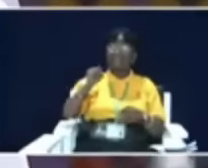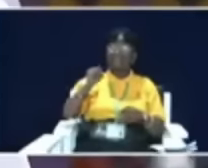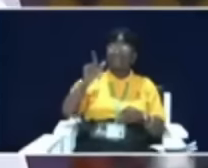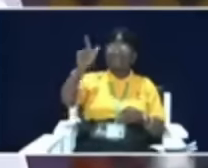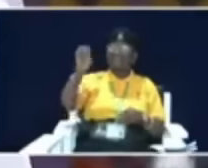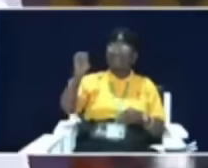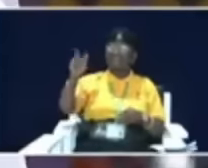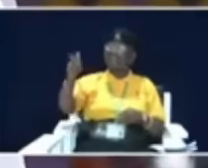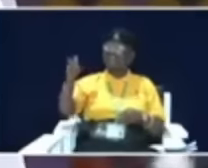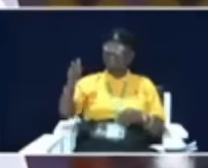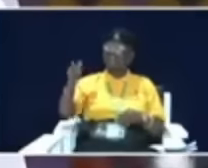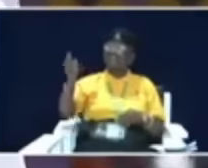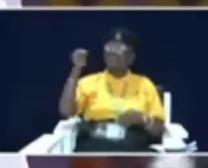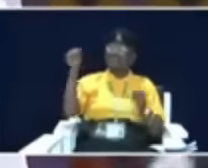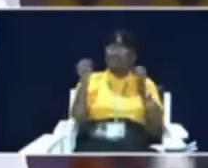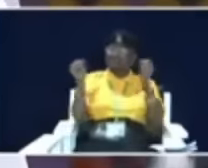I told him, don't worry,